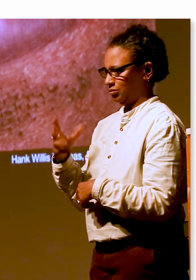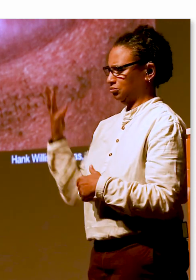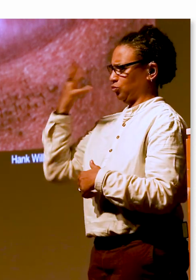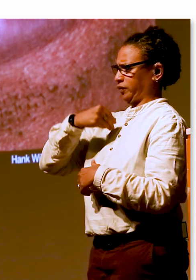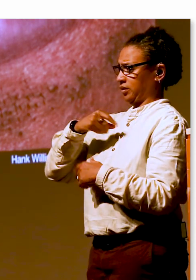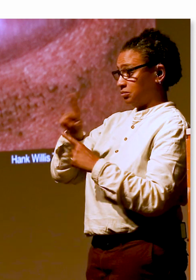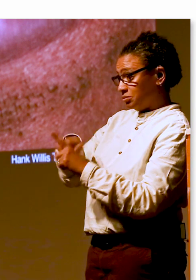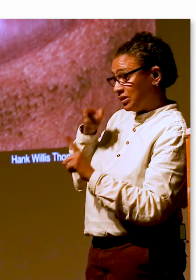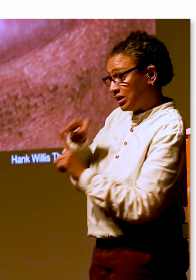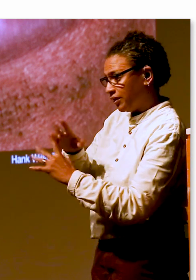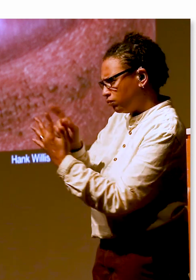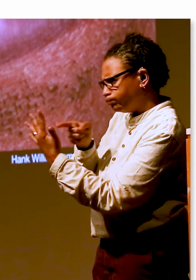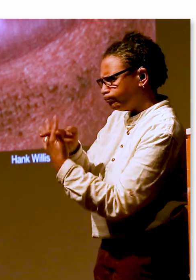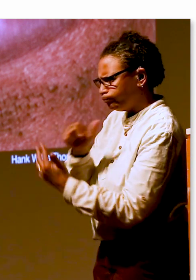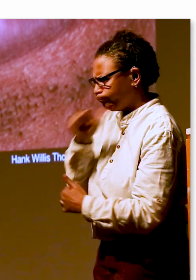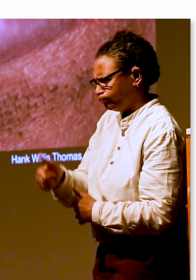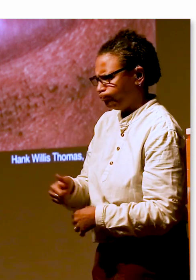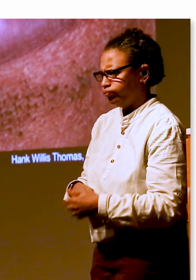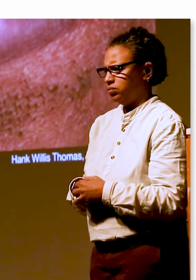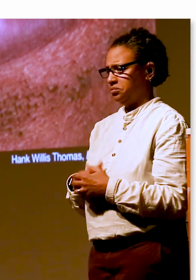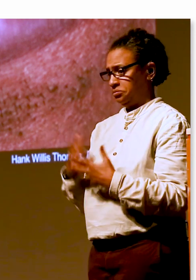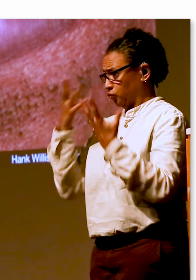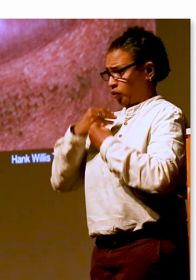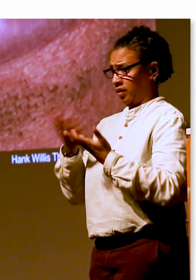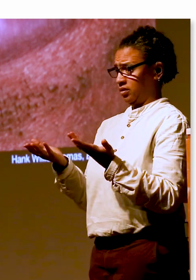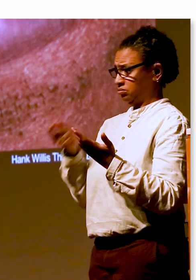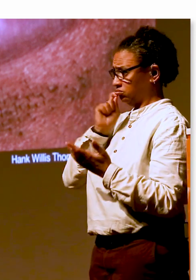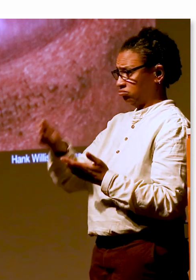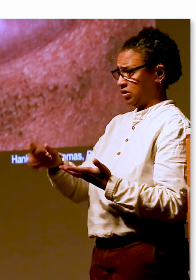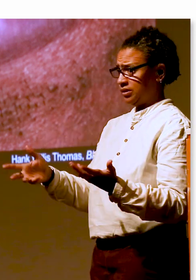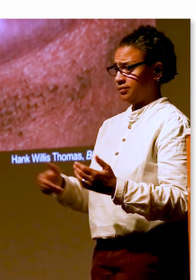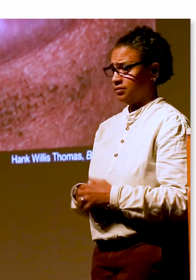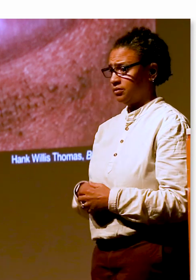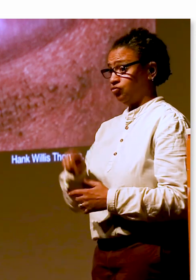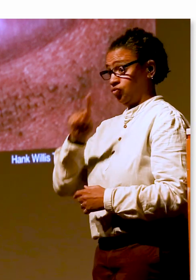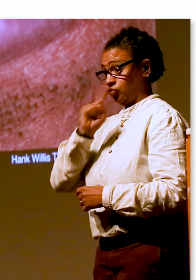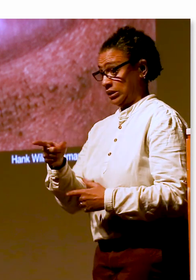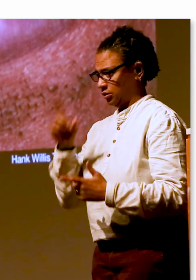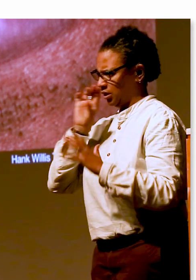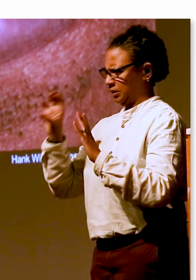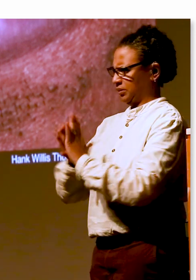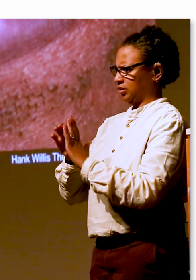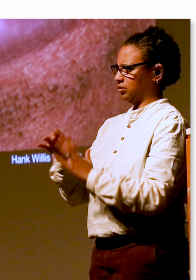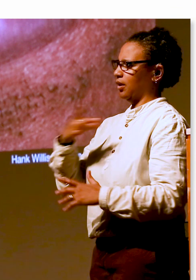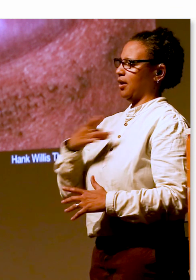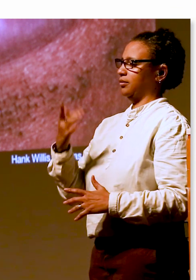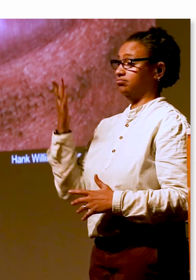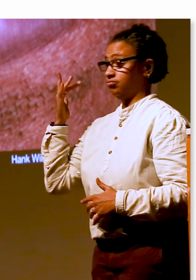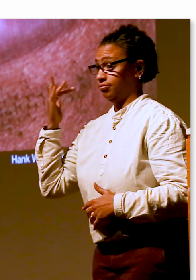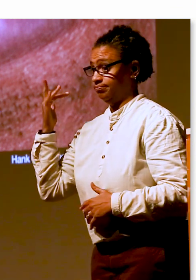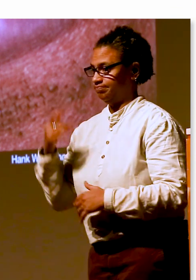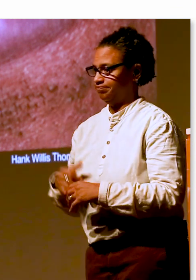like them or dislike them. But for me, I really like this image because, one, it speaks so much to Black Southern culture. It speaks,